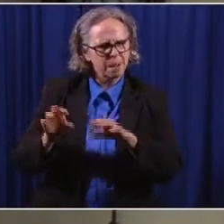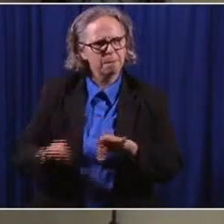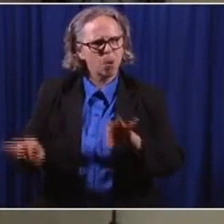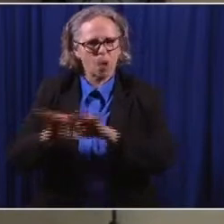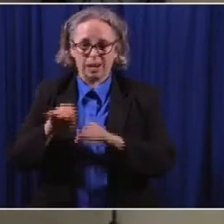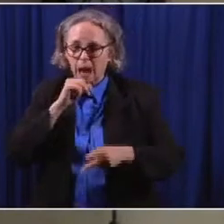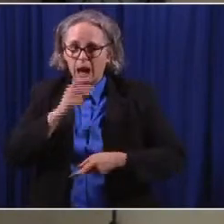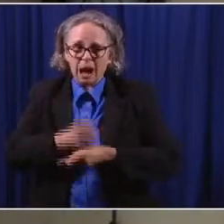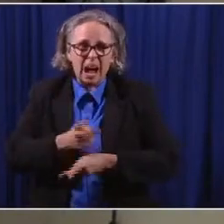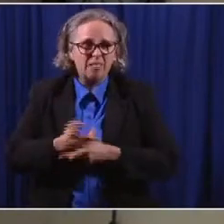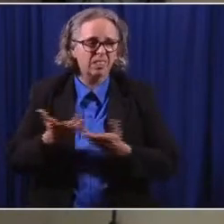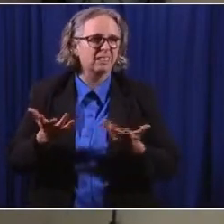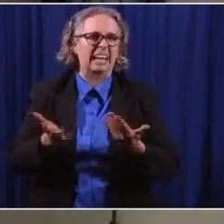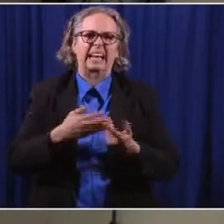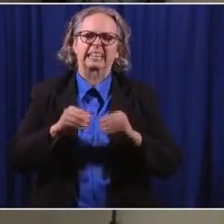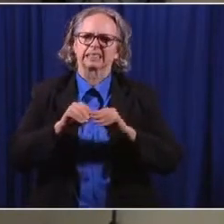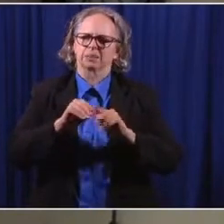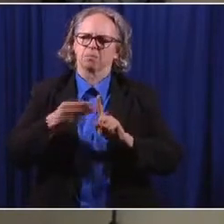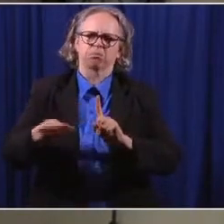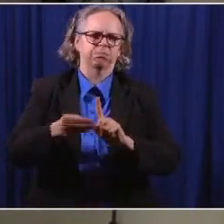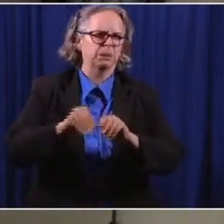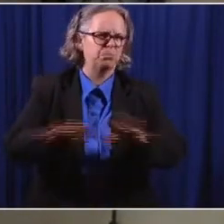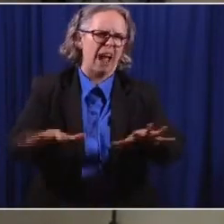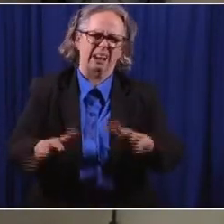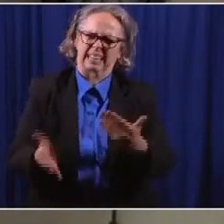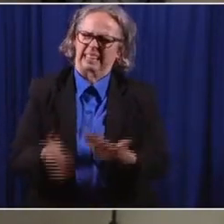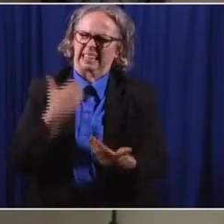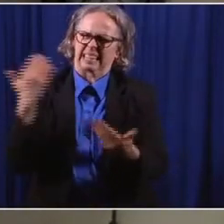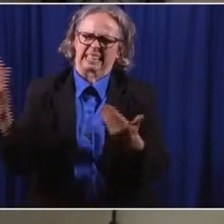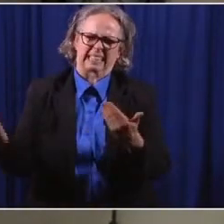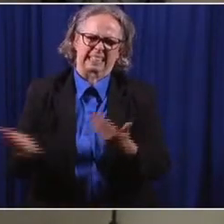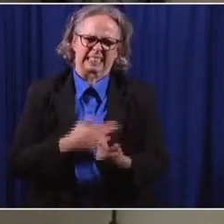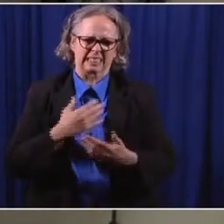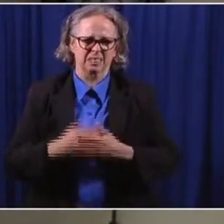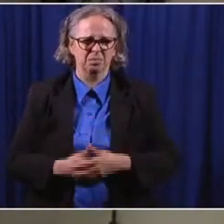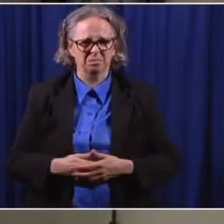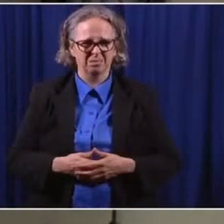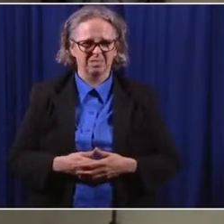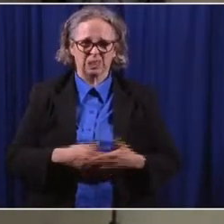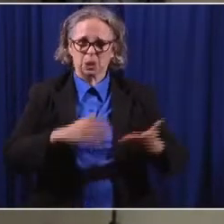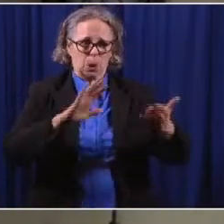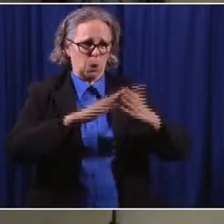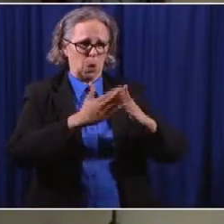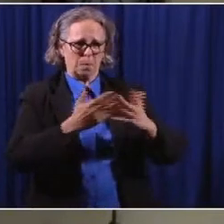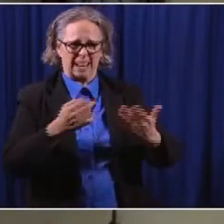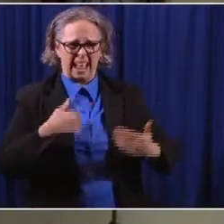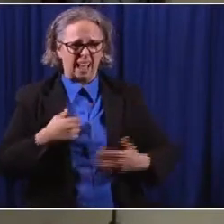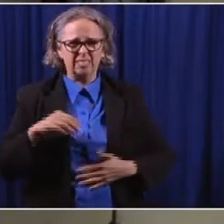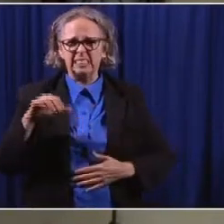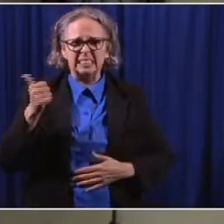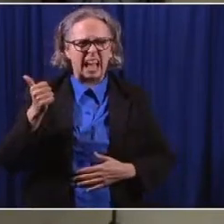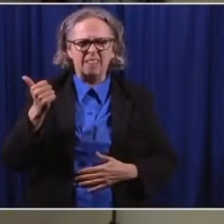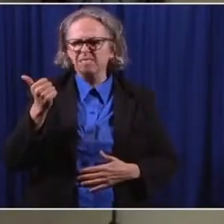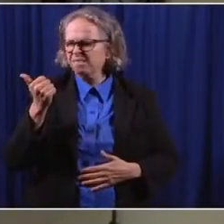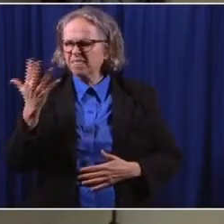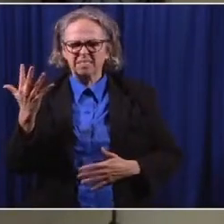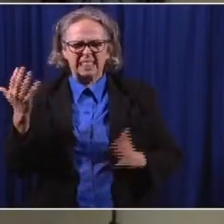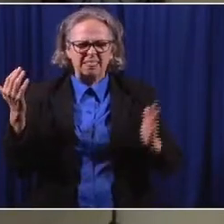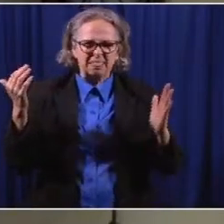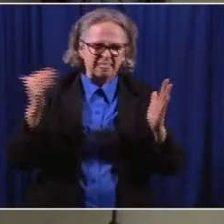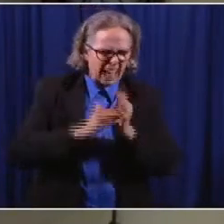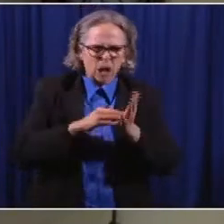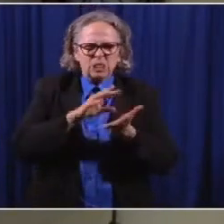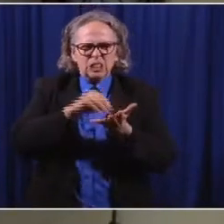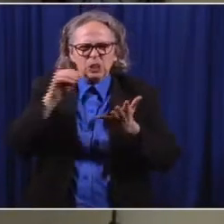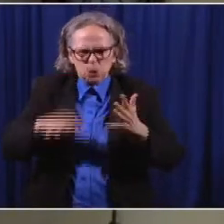10,000, 15,000 sometimes students coming into a community that were not there a month ago. And in some cases,